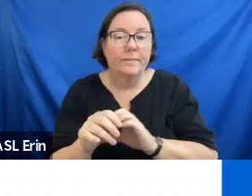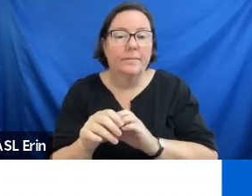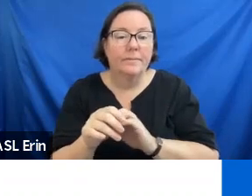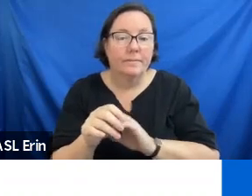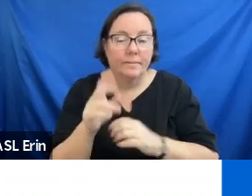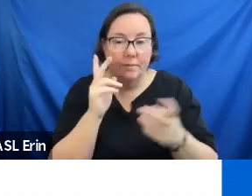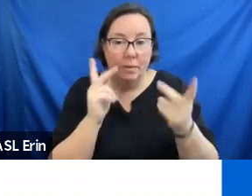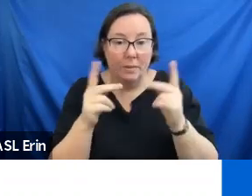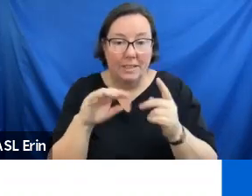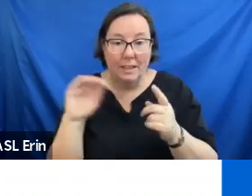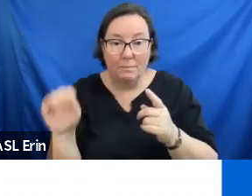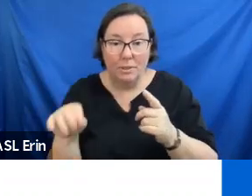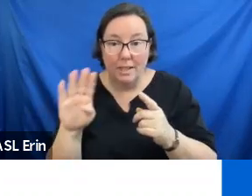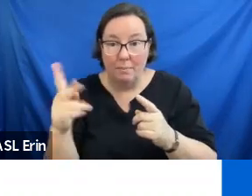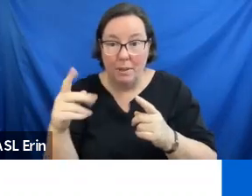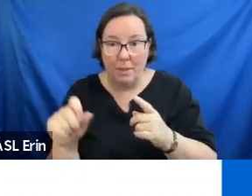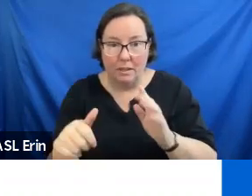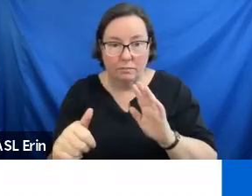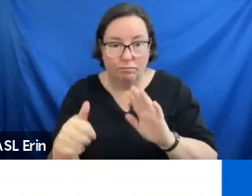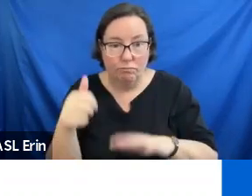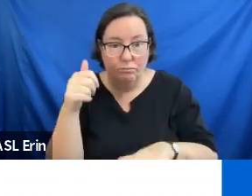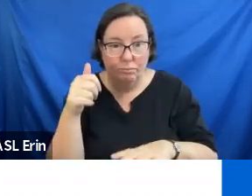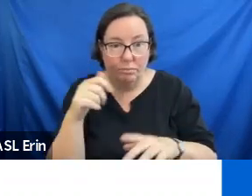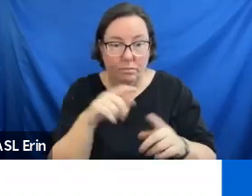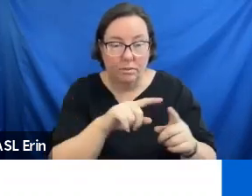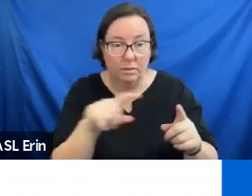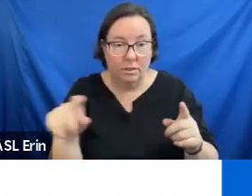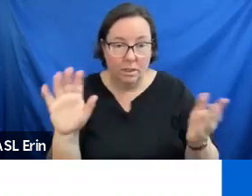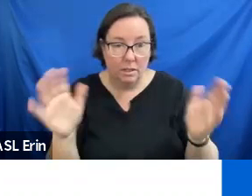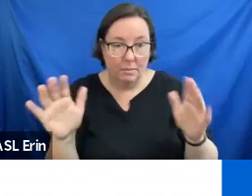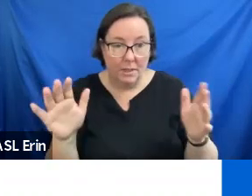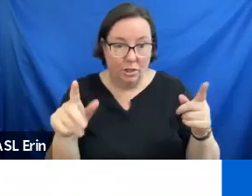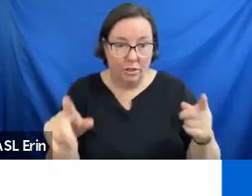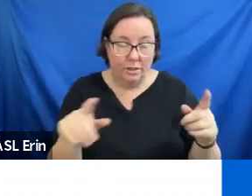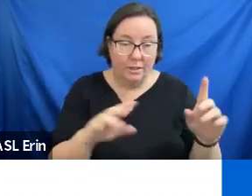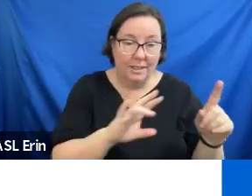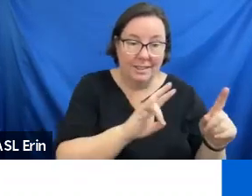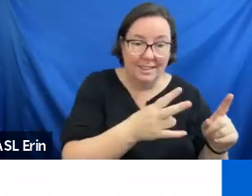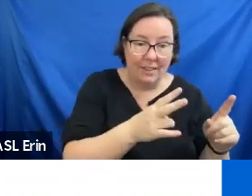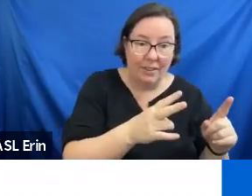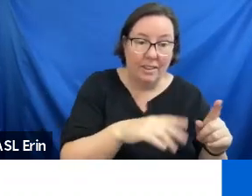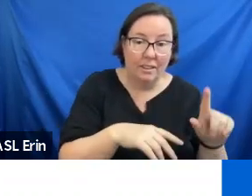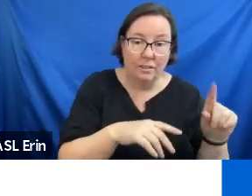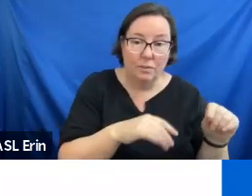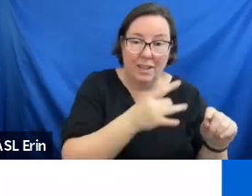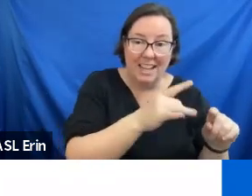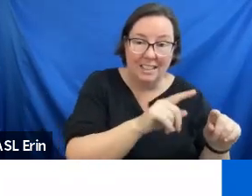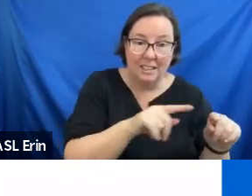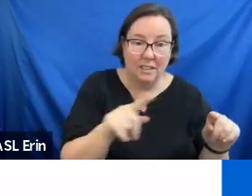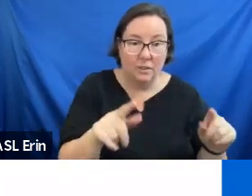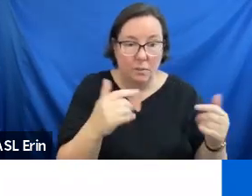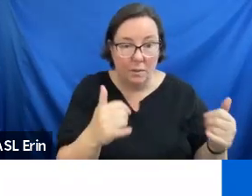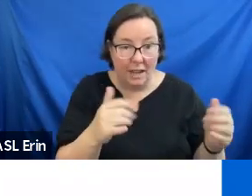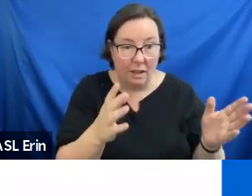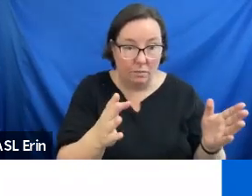the percentage of BPS students as you look across both 7th and 9th grade